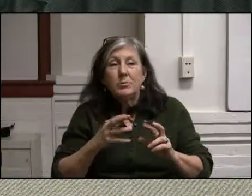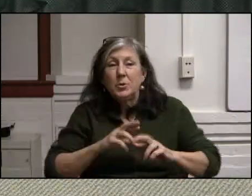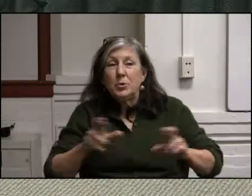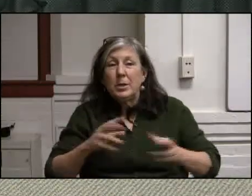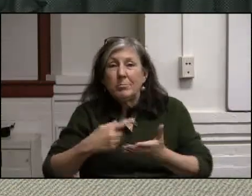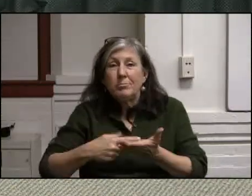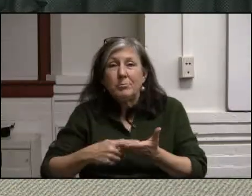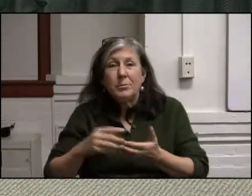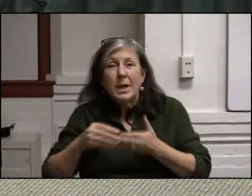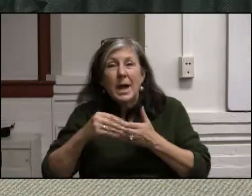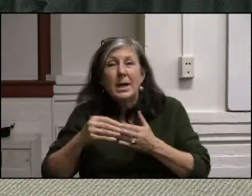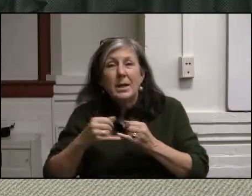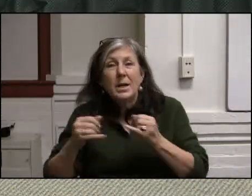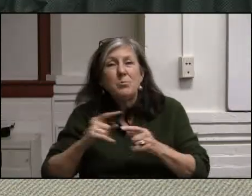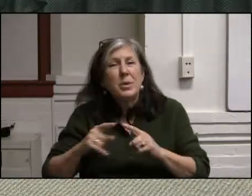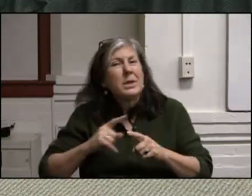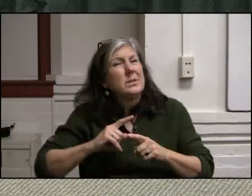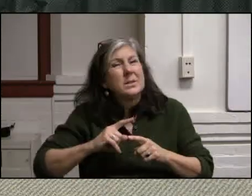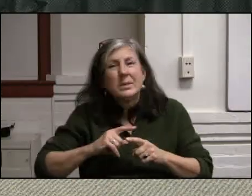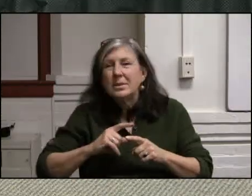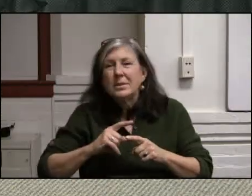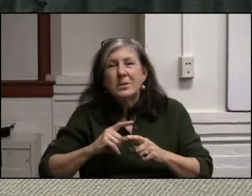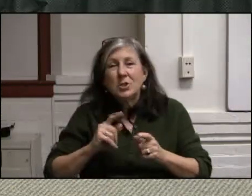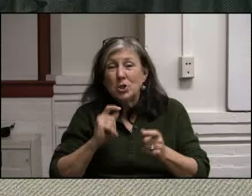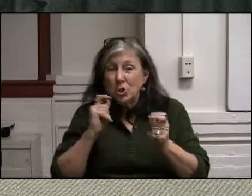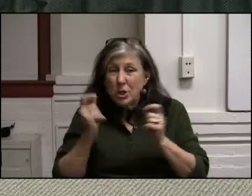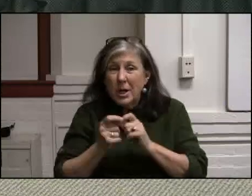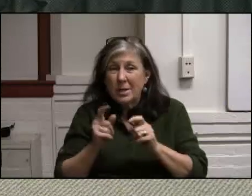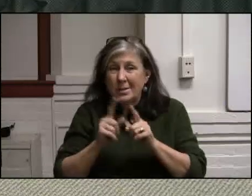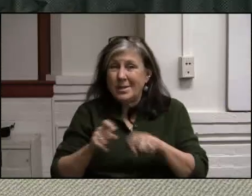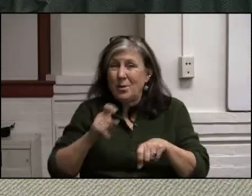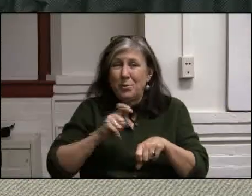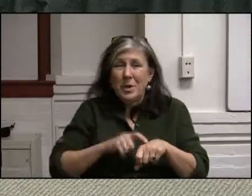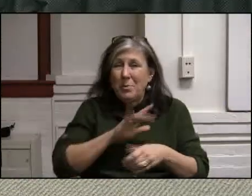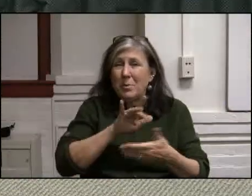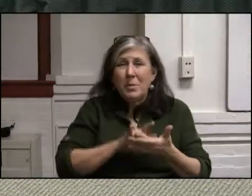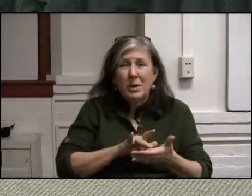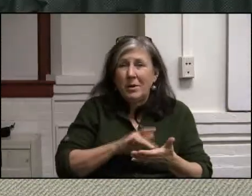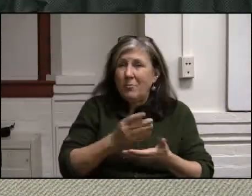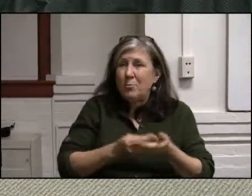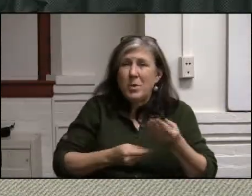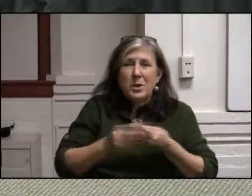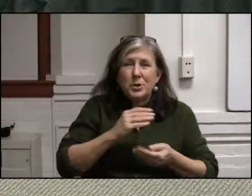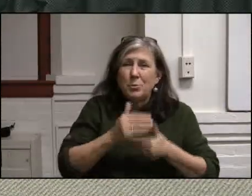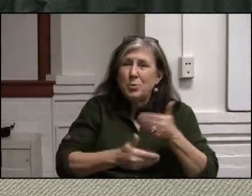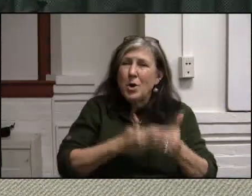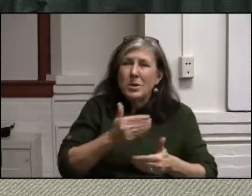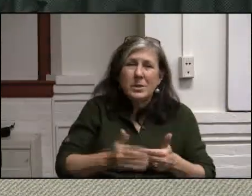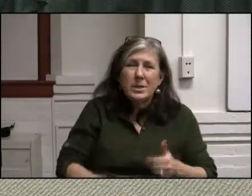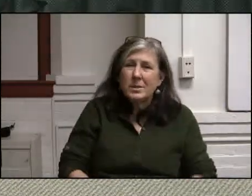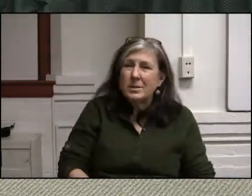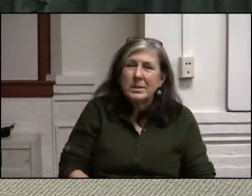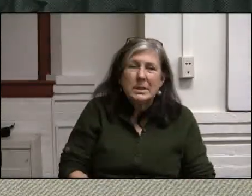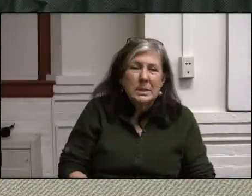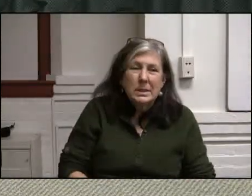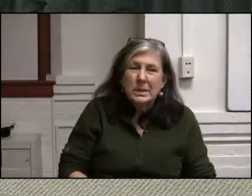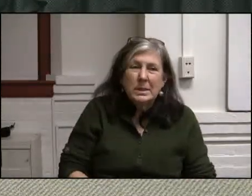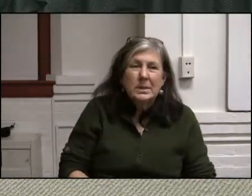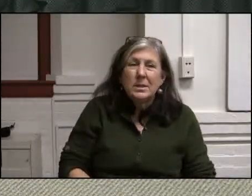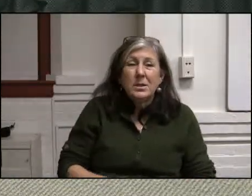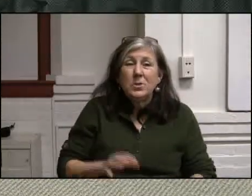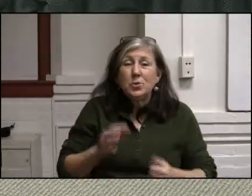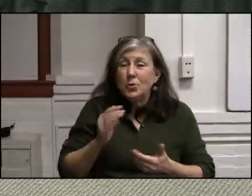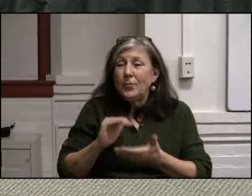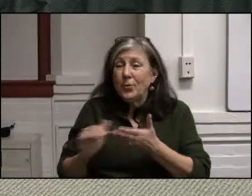really careful about changing the guideline in the middle of a budget process in order to free up some cash for that budget